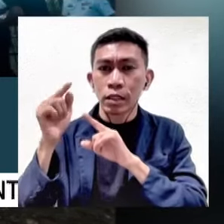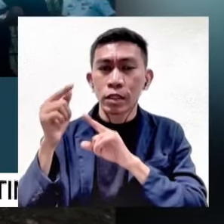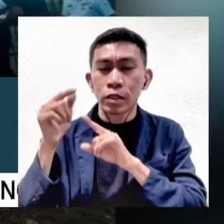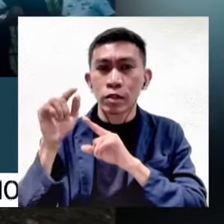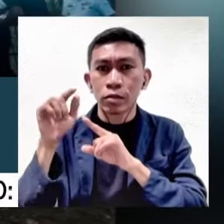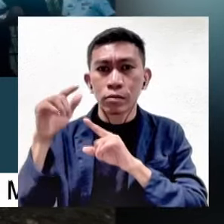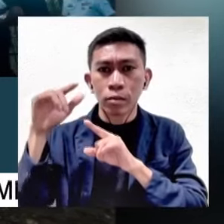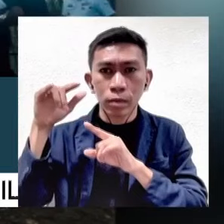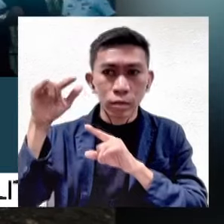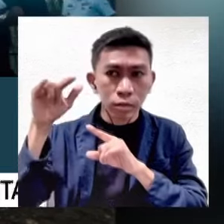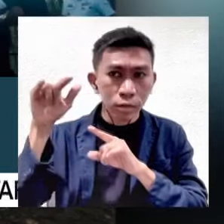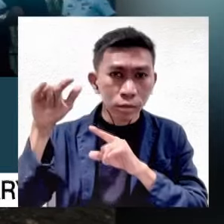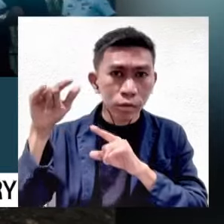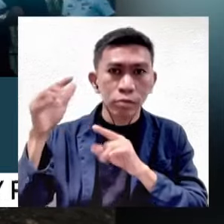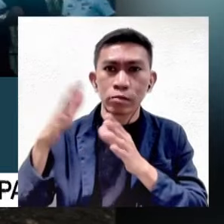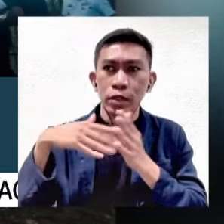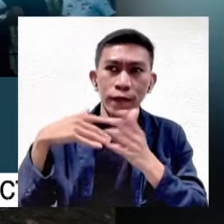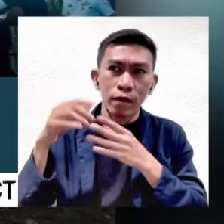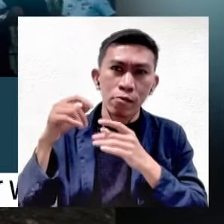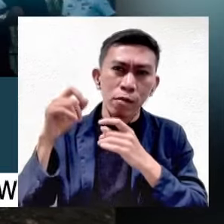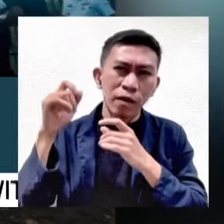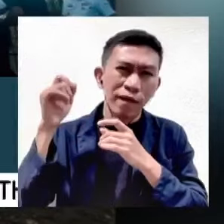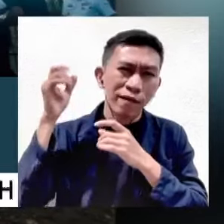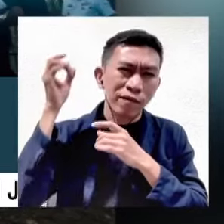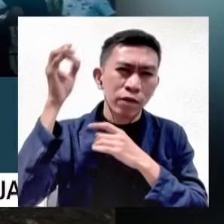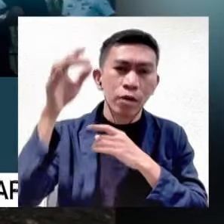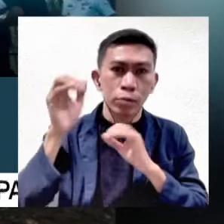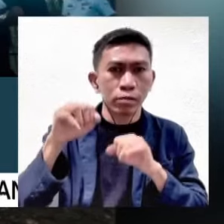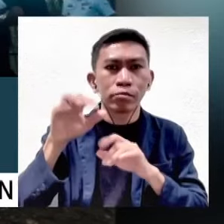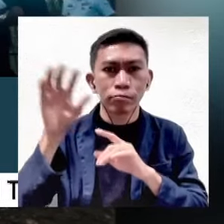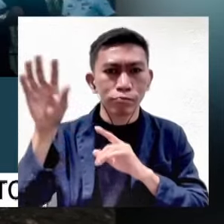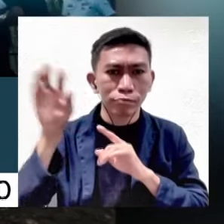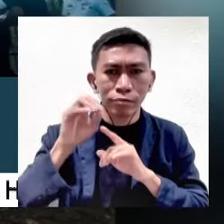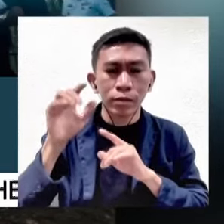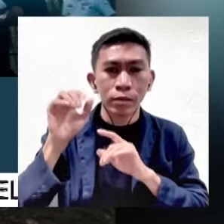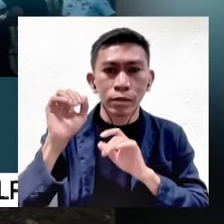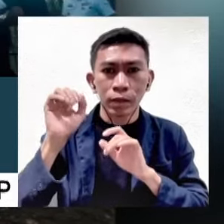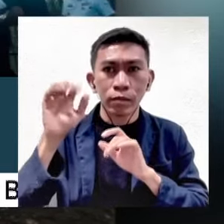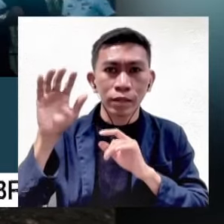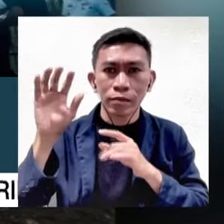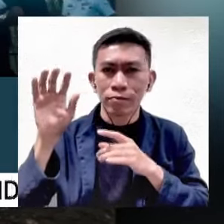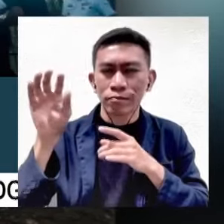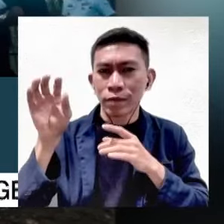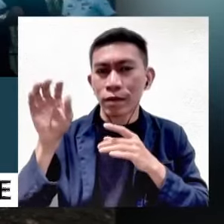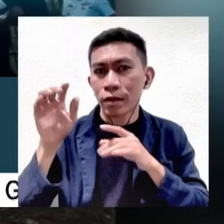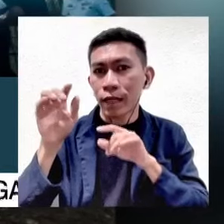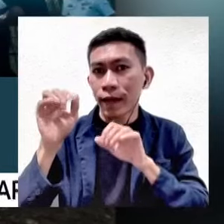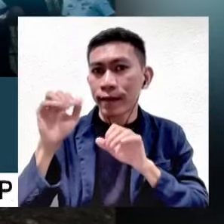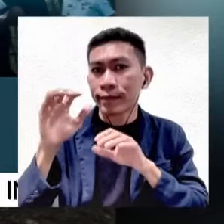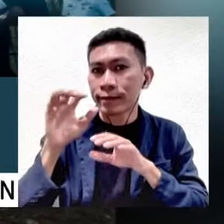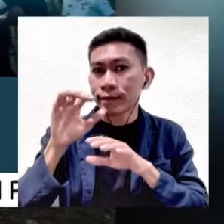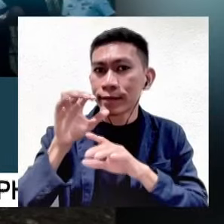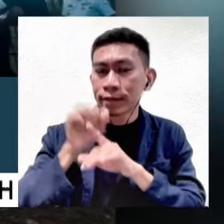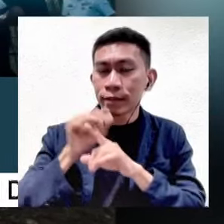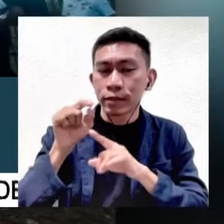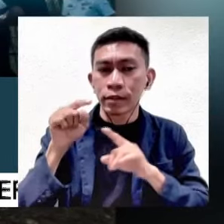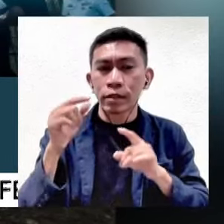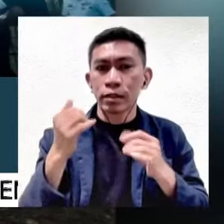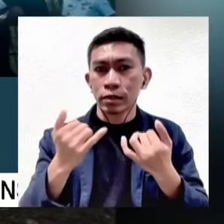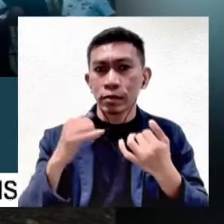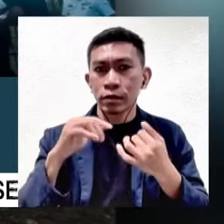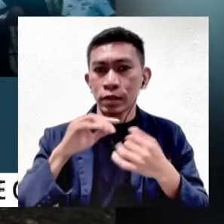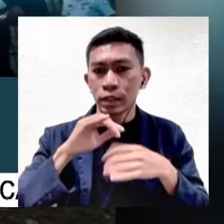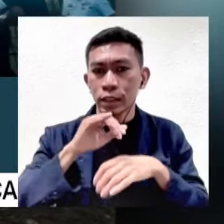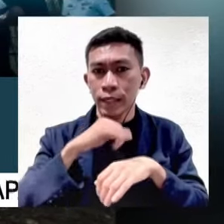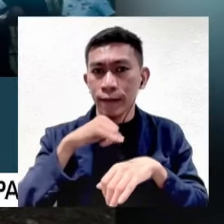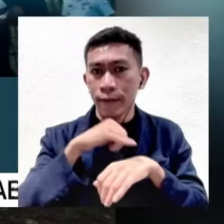of instrumented range. With the early detection of threats and intrusions within the Philippines' exclusive economic zone, the Philippine Air Force